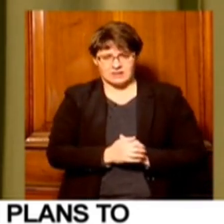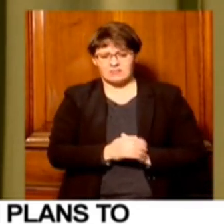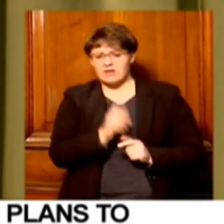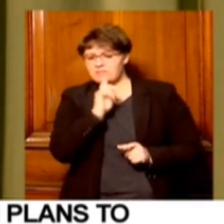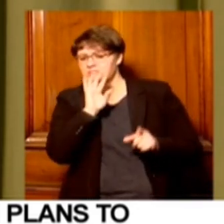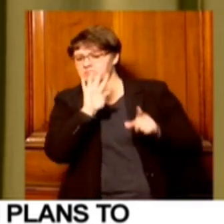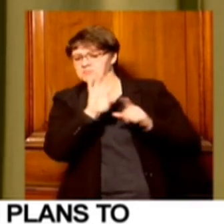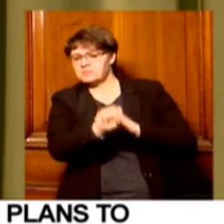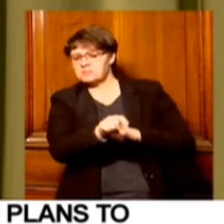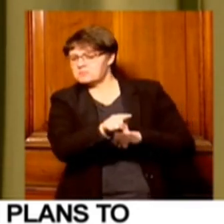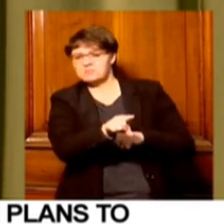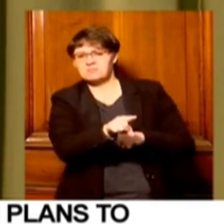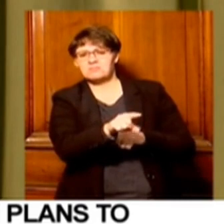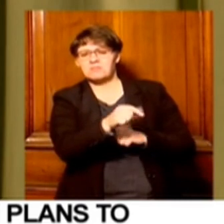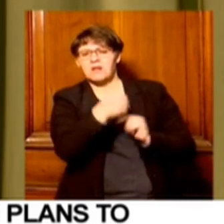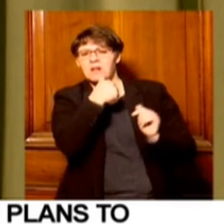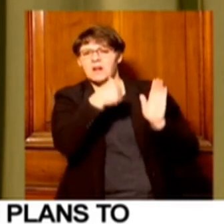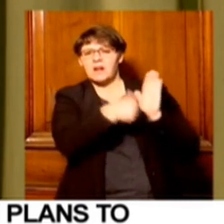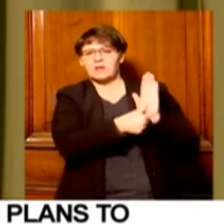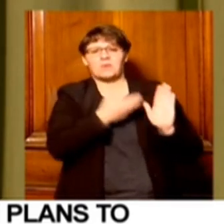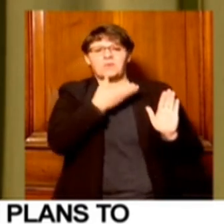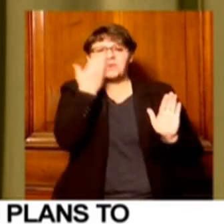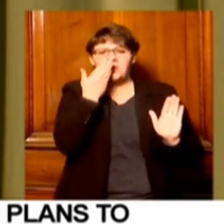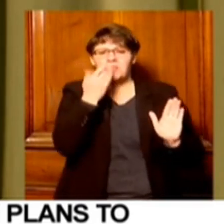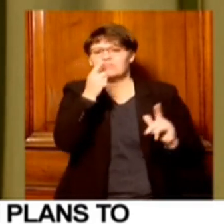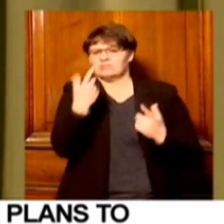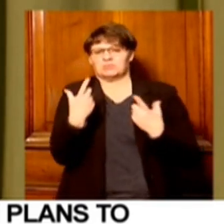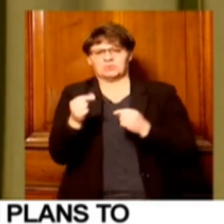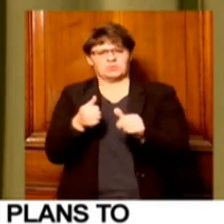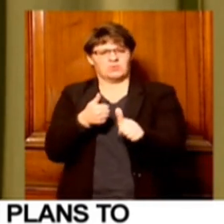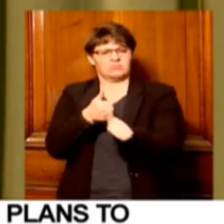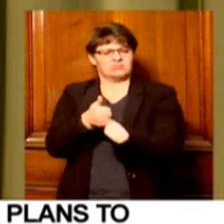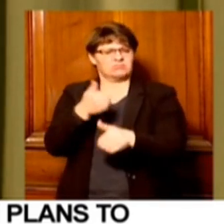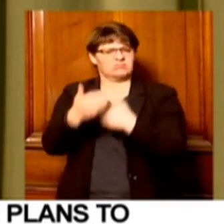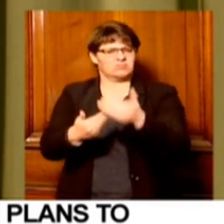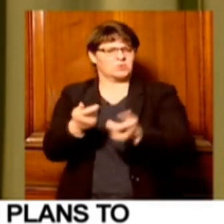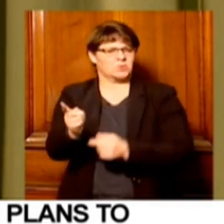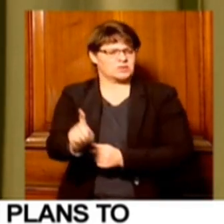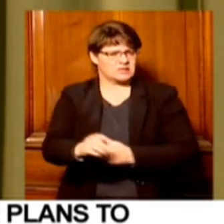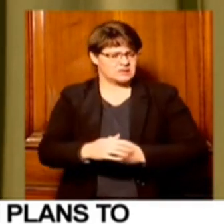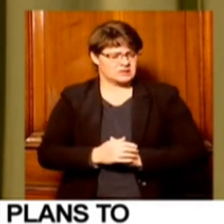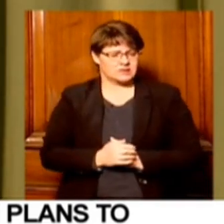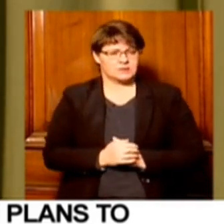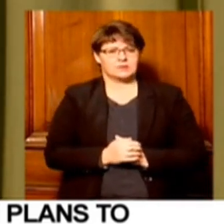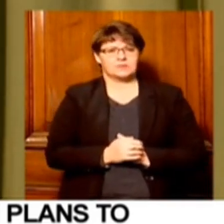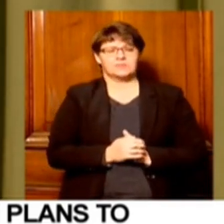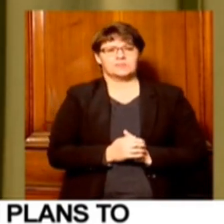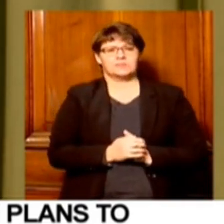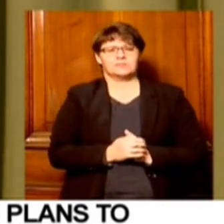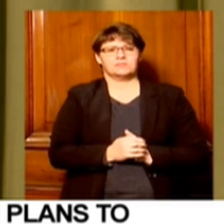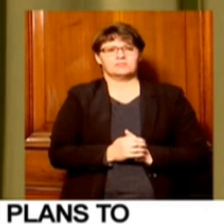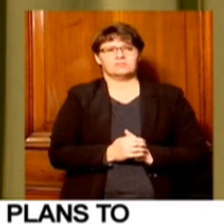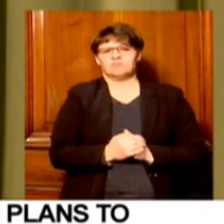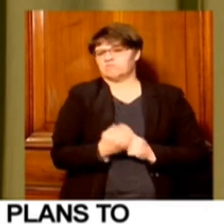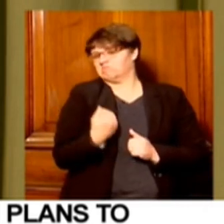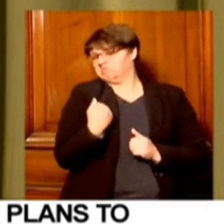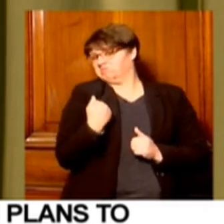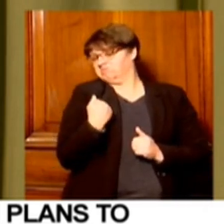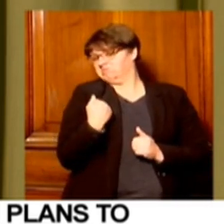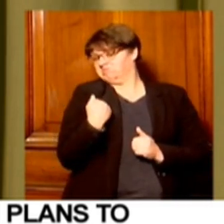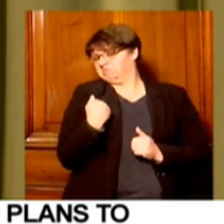find that people do not have a permit. I think up until the recent revision of